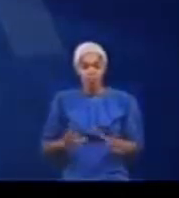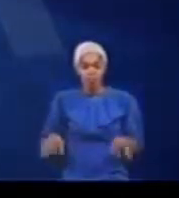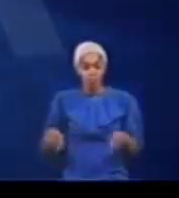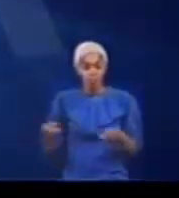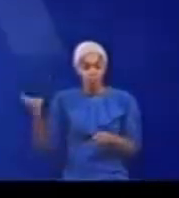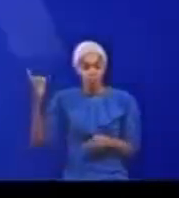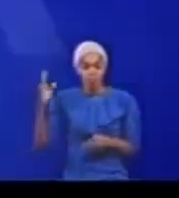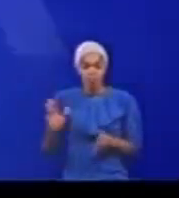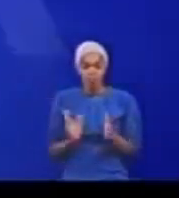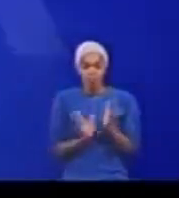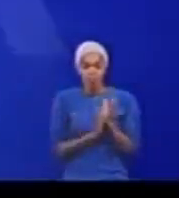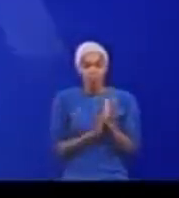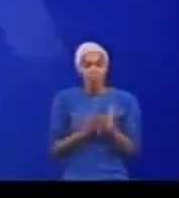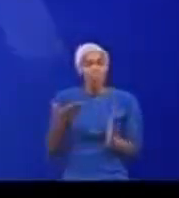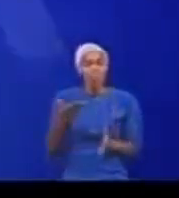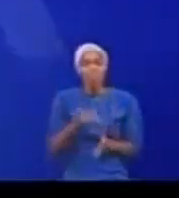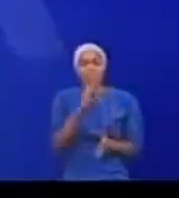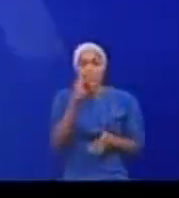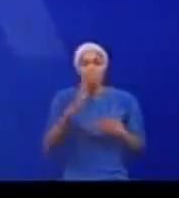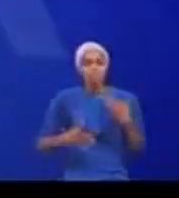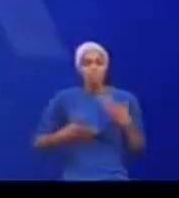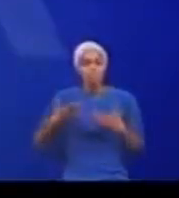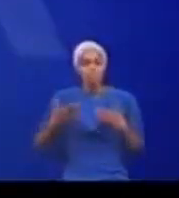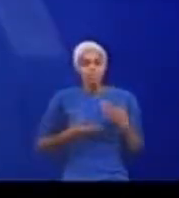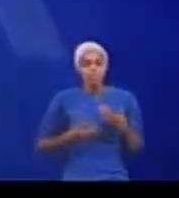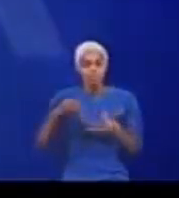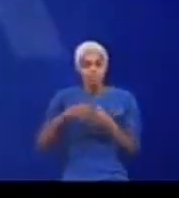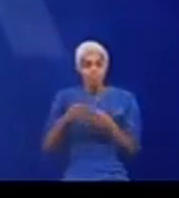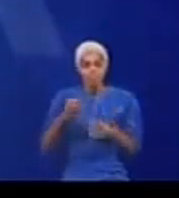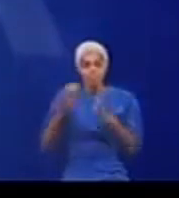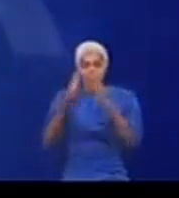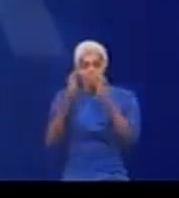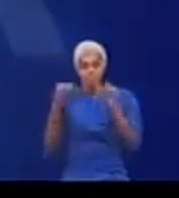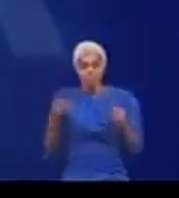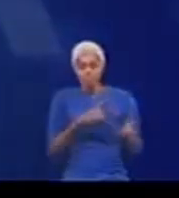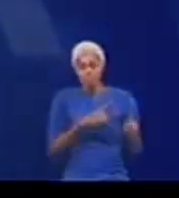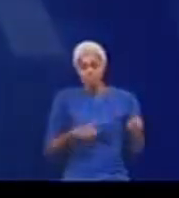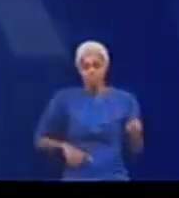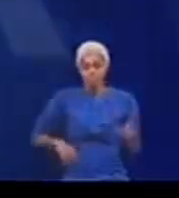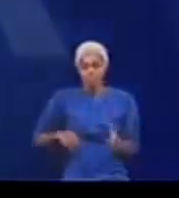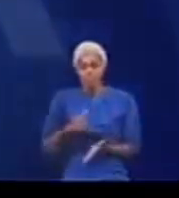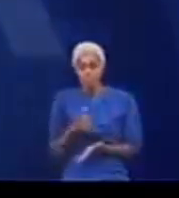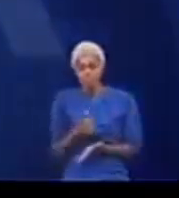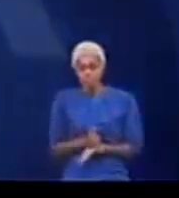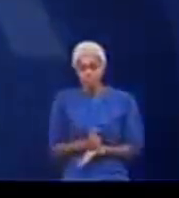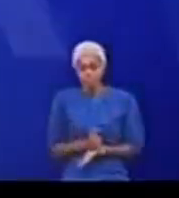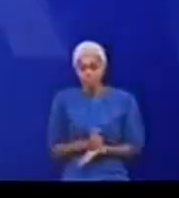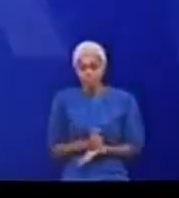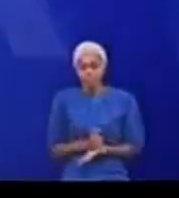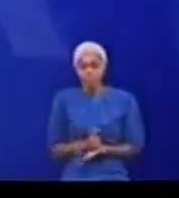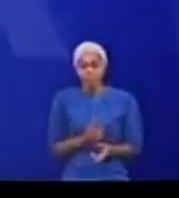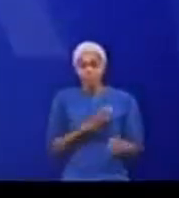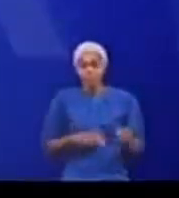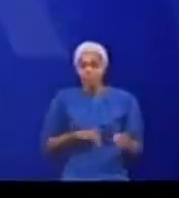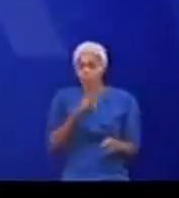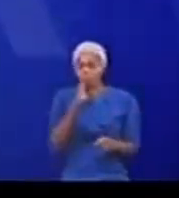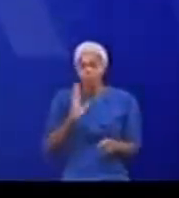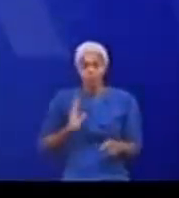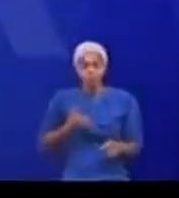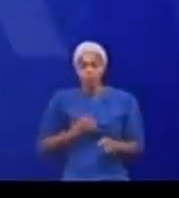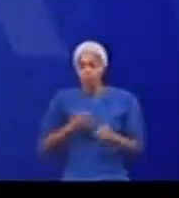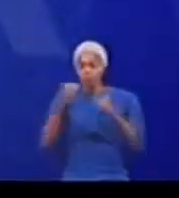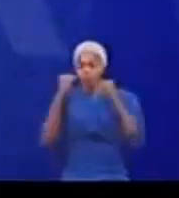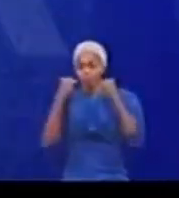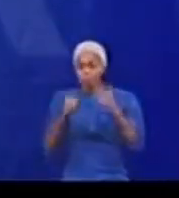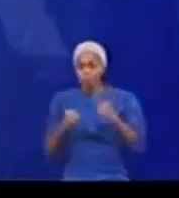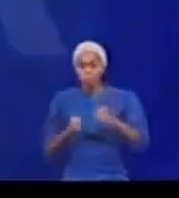praise. Come on, let's give God praise. There's joy in the house of the Lord. Amen.